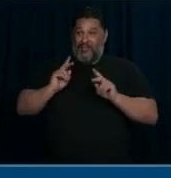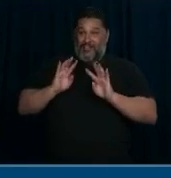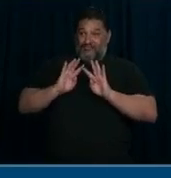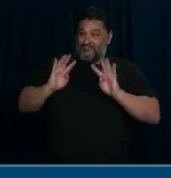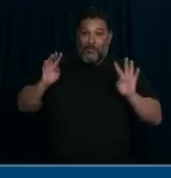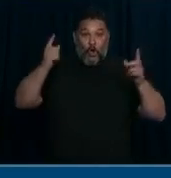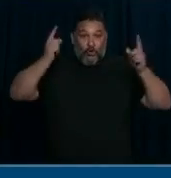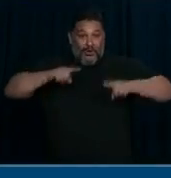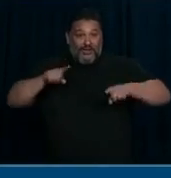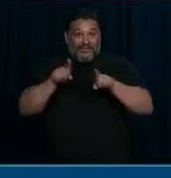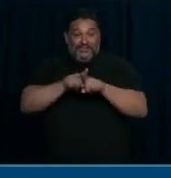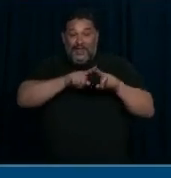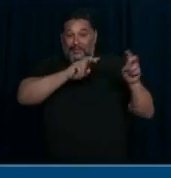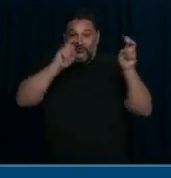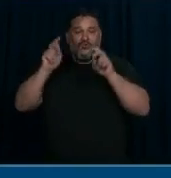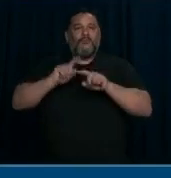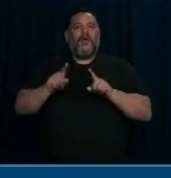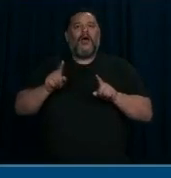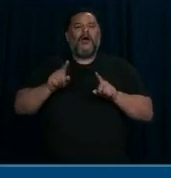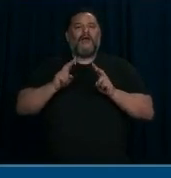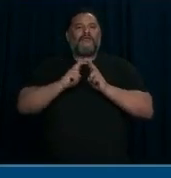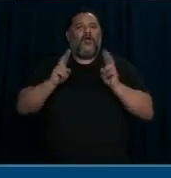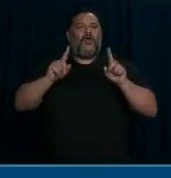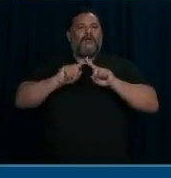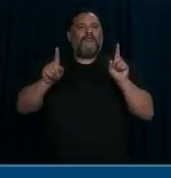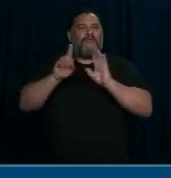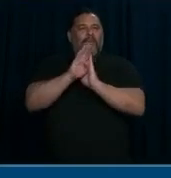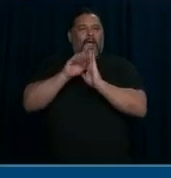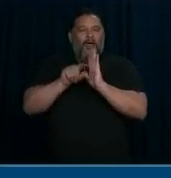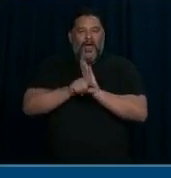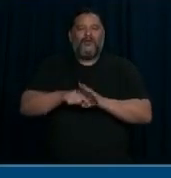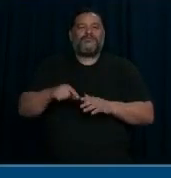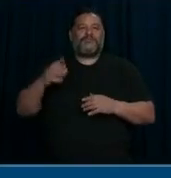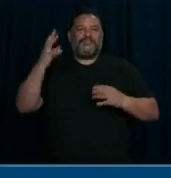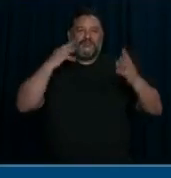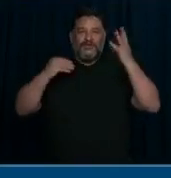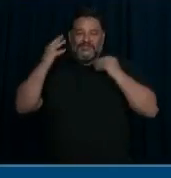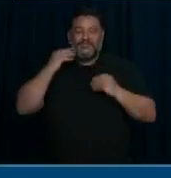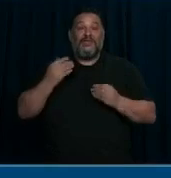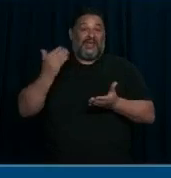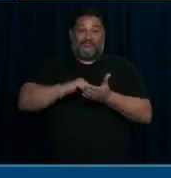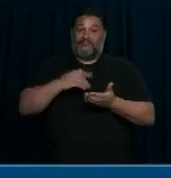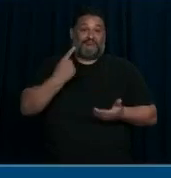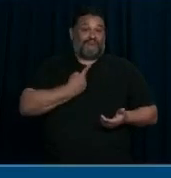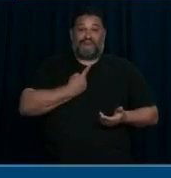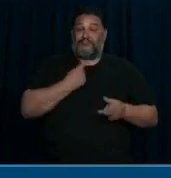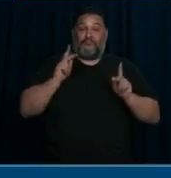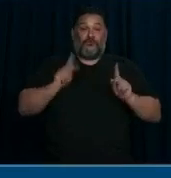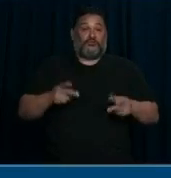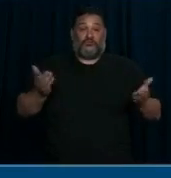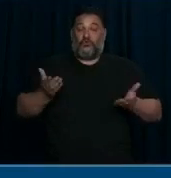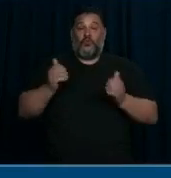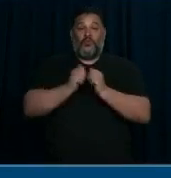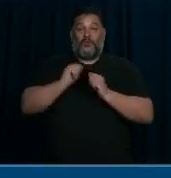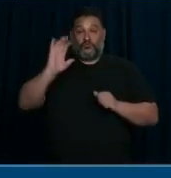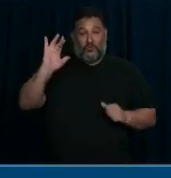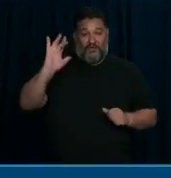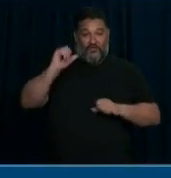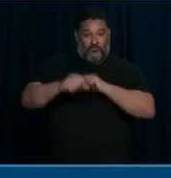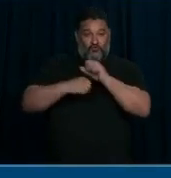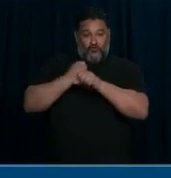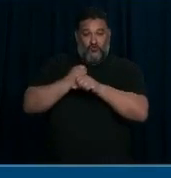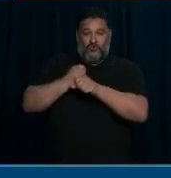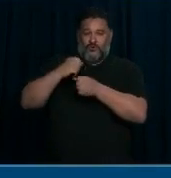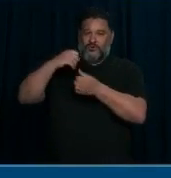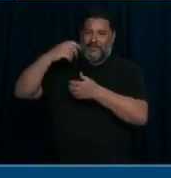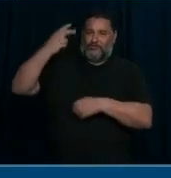on the same issues, but with very different backgrounds and experiences. Again, I'm the only person standing here with a 25-year track record